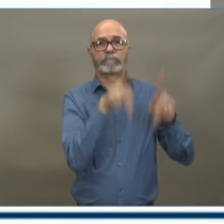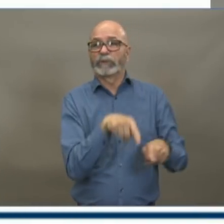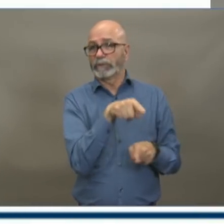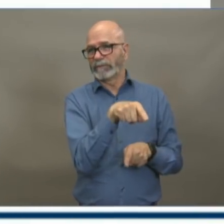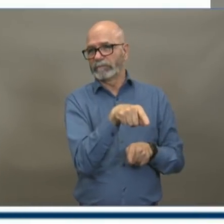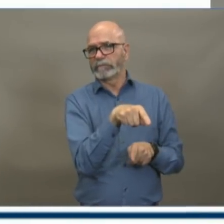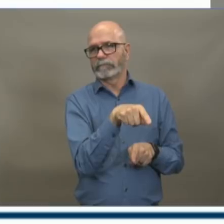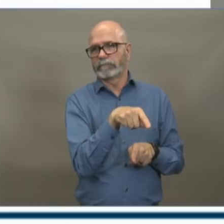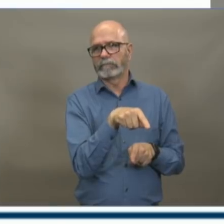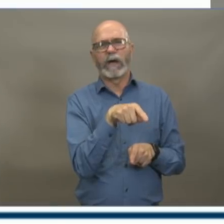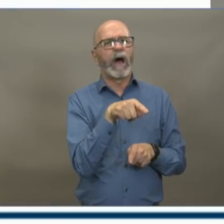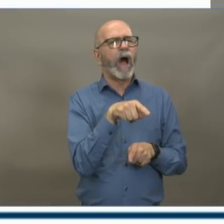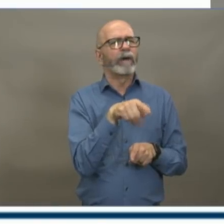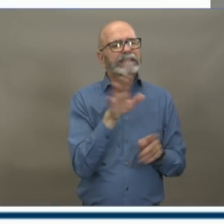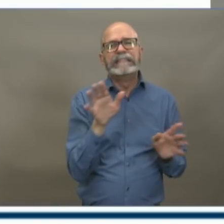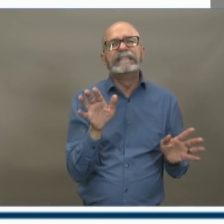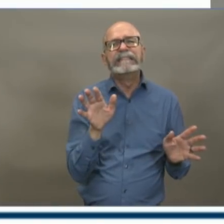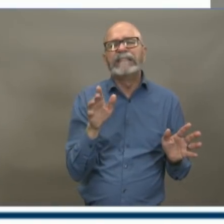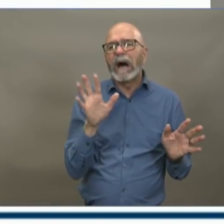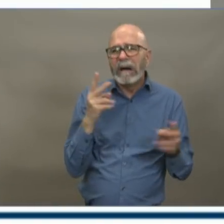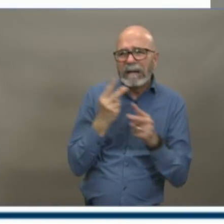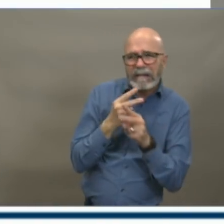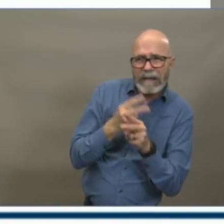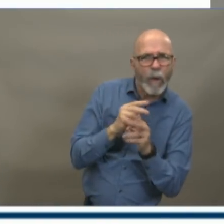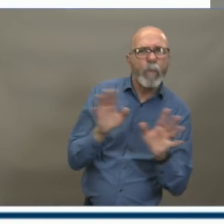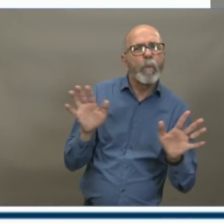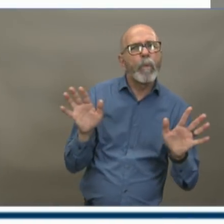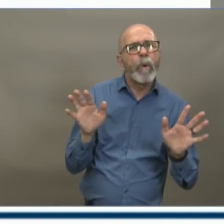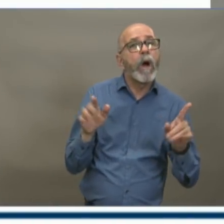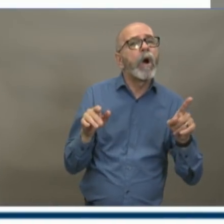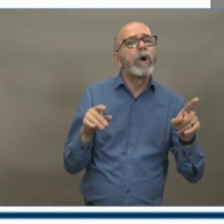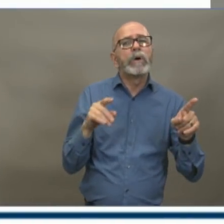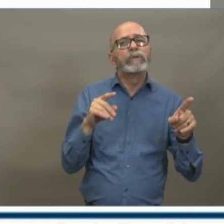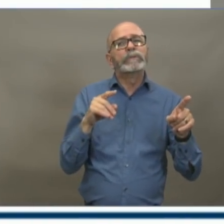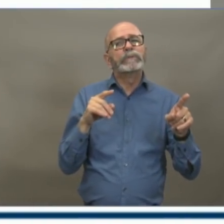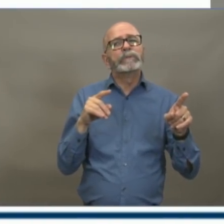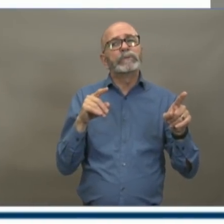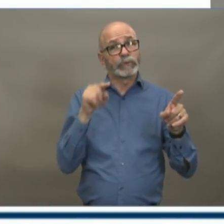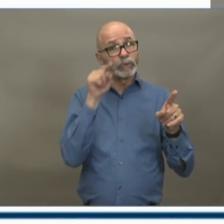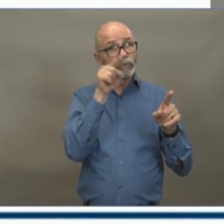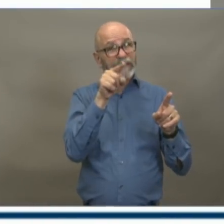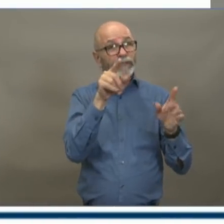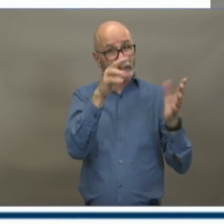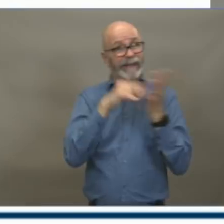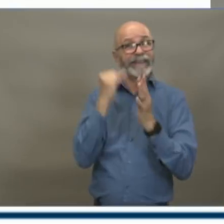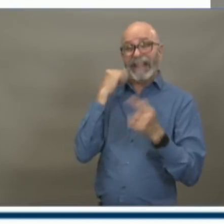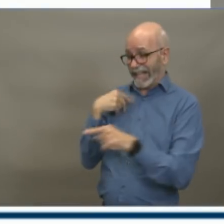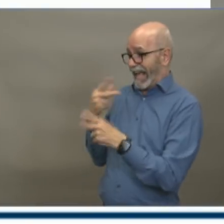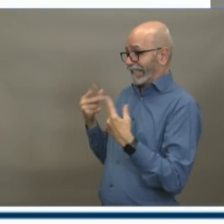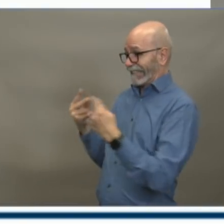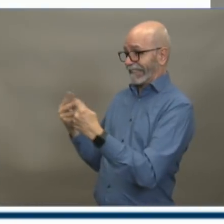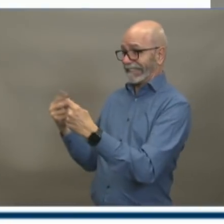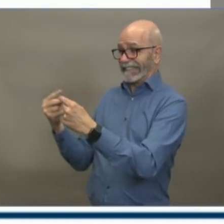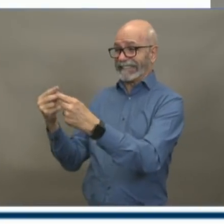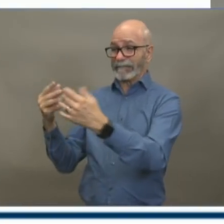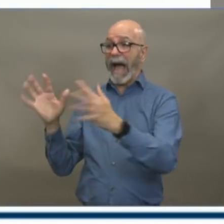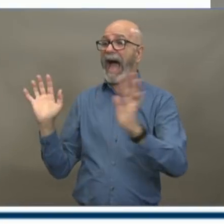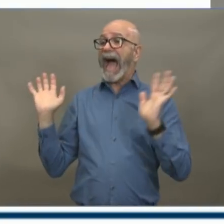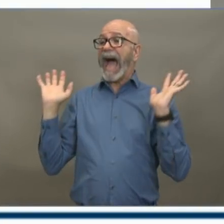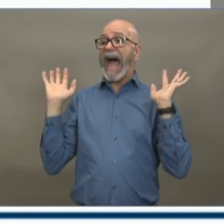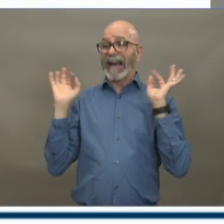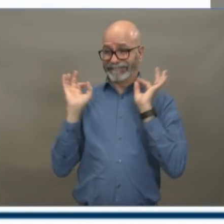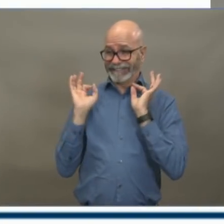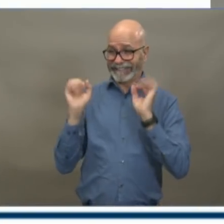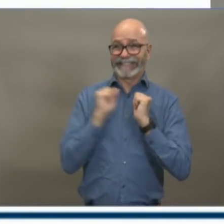very carefully that the last thing you want to actually have happen is lots of people who may be partially